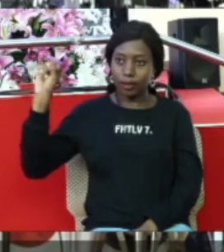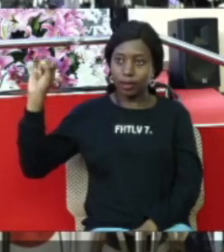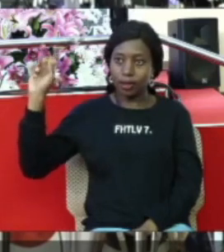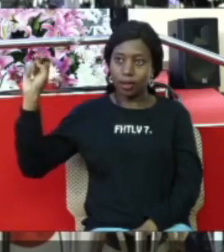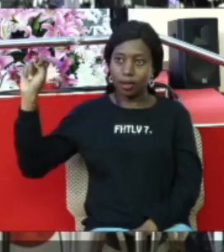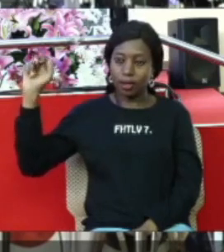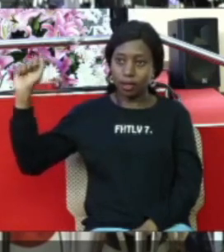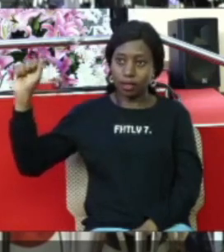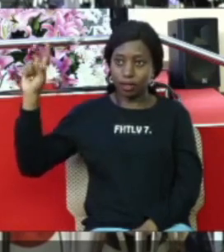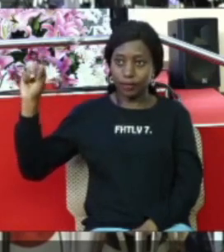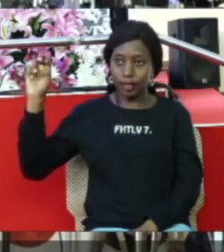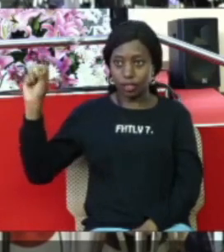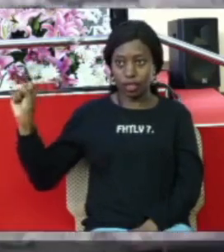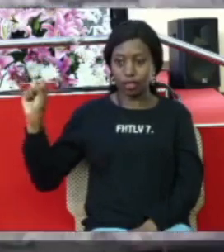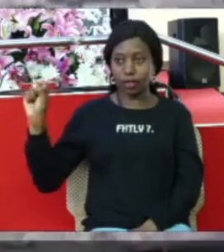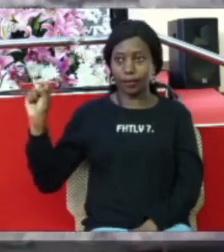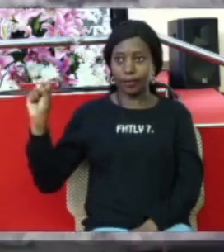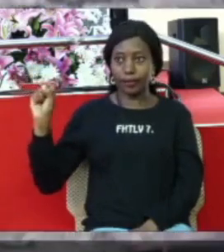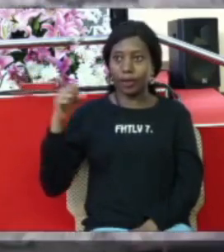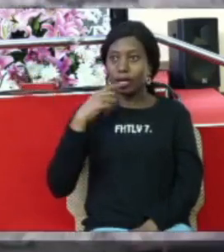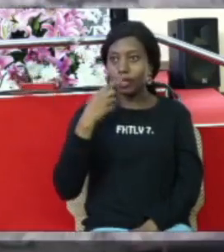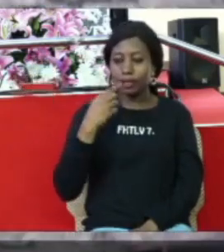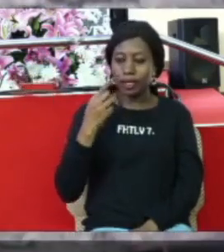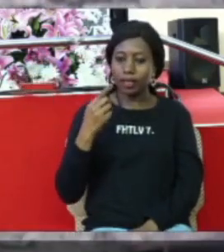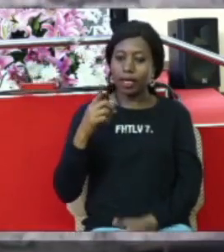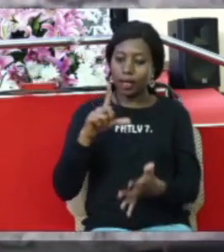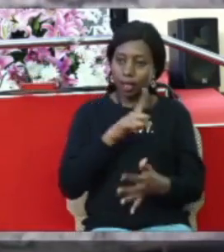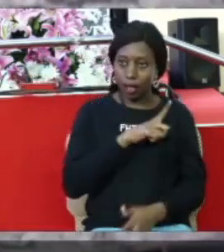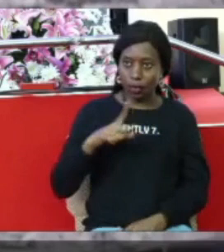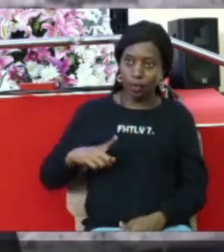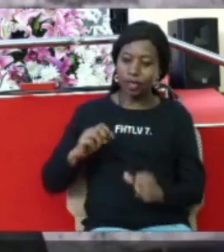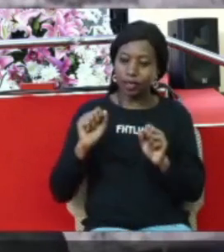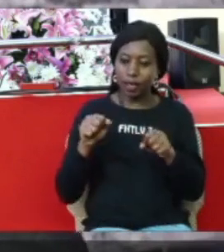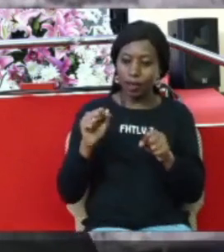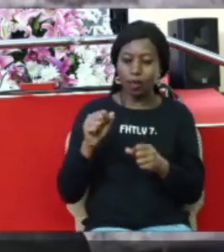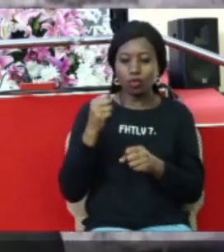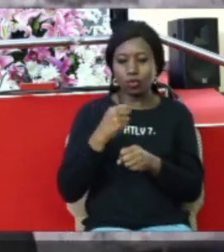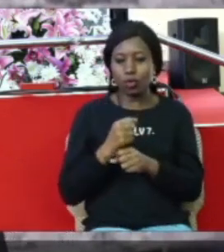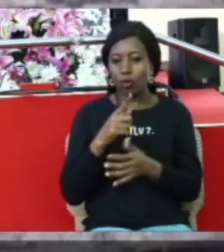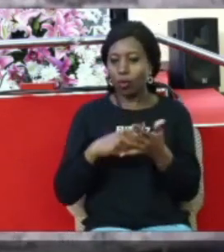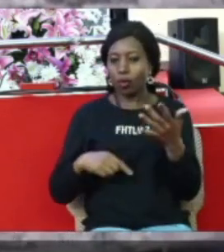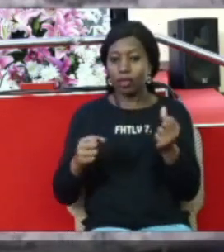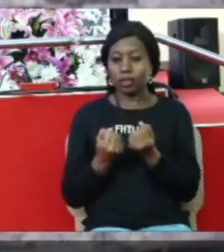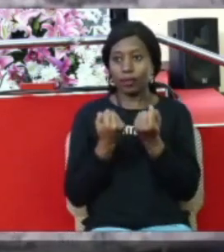more than all we ask or imagine, according to his power that is at work within